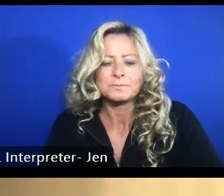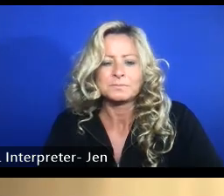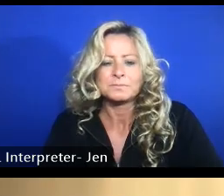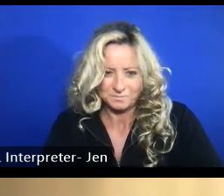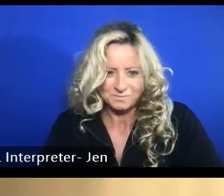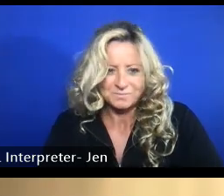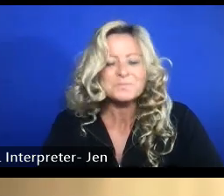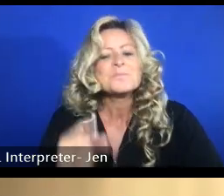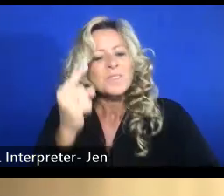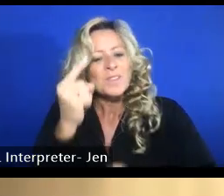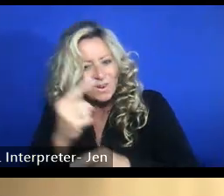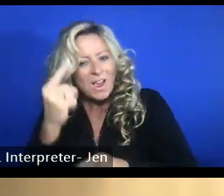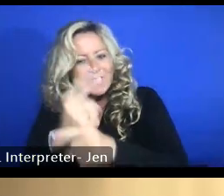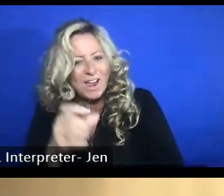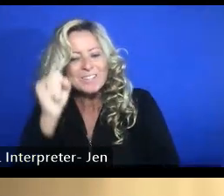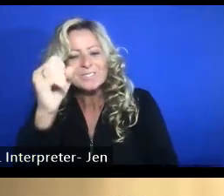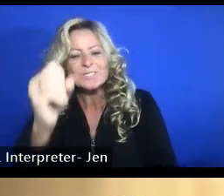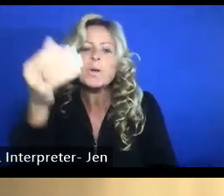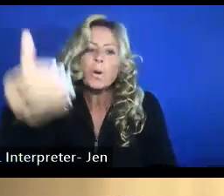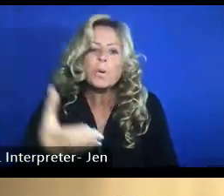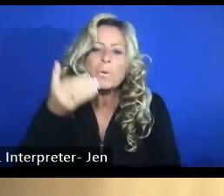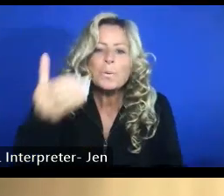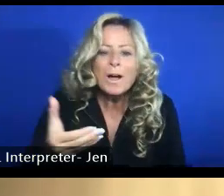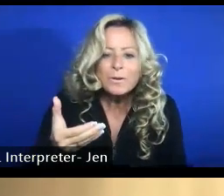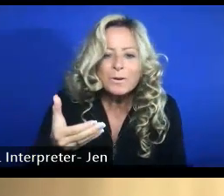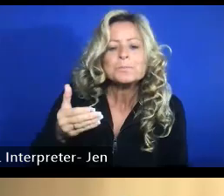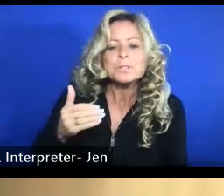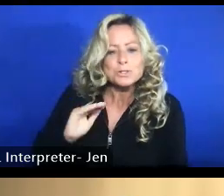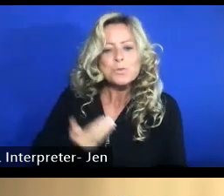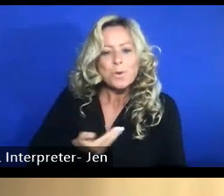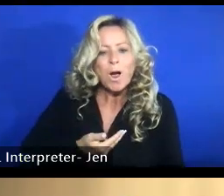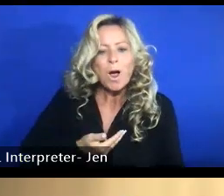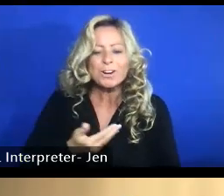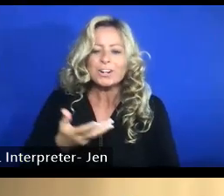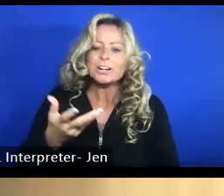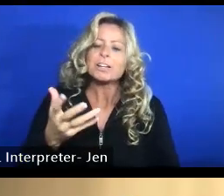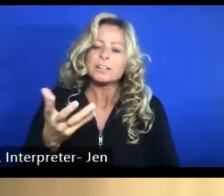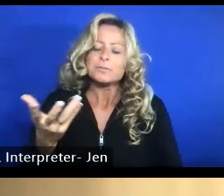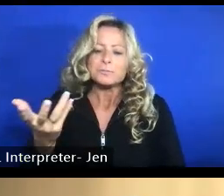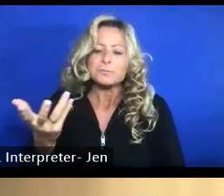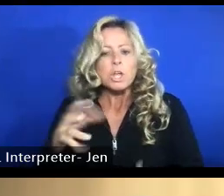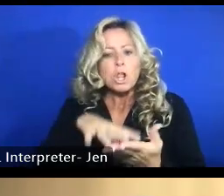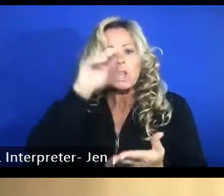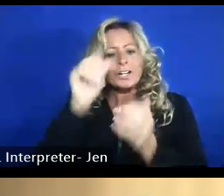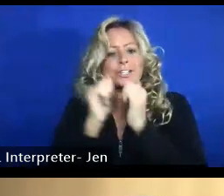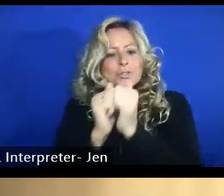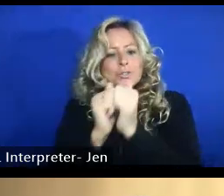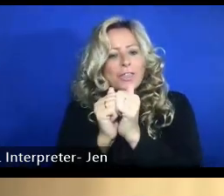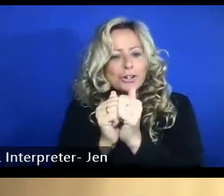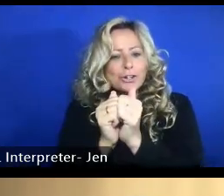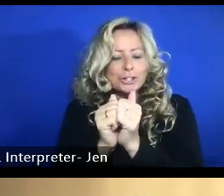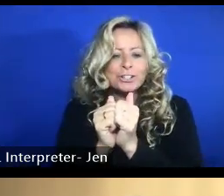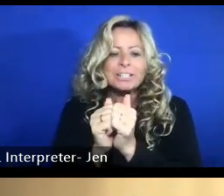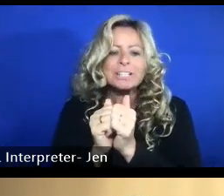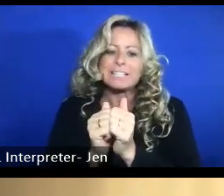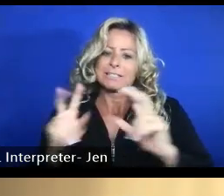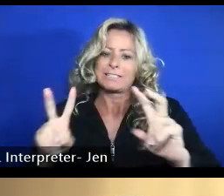Right. So, welcome to our Learning Together series, part 3, a community conversation